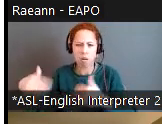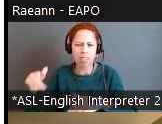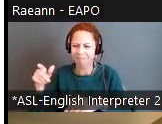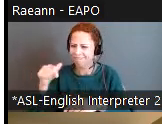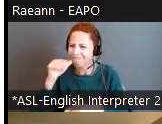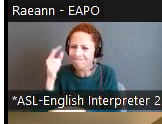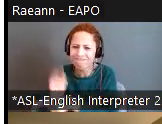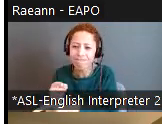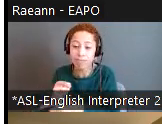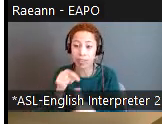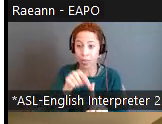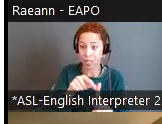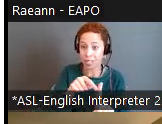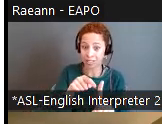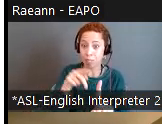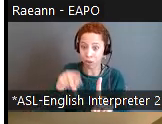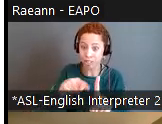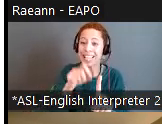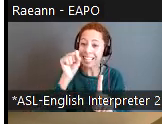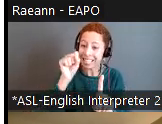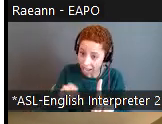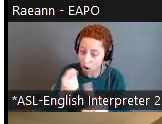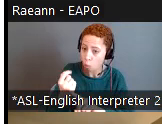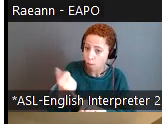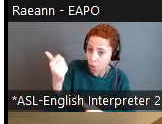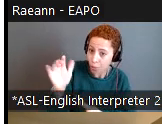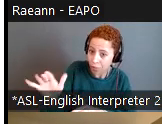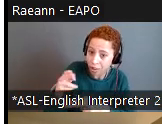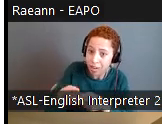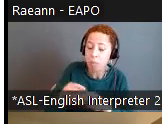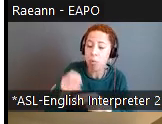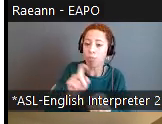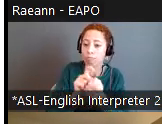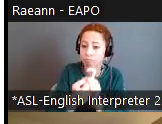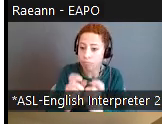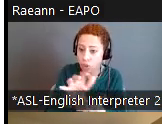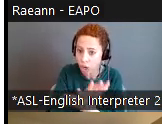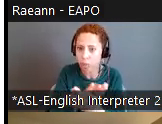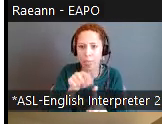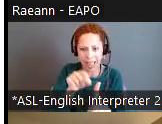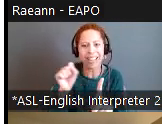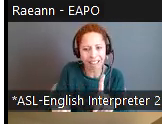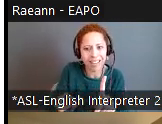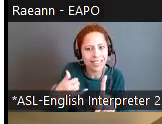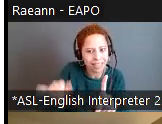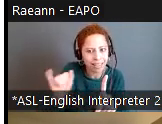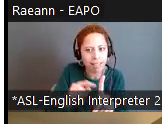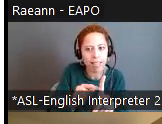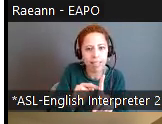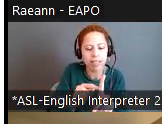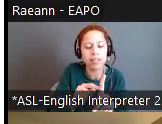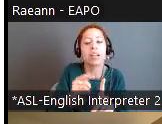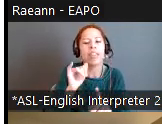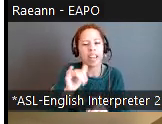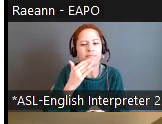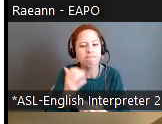of revoking the document, it can be revoked or a new document can be made. And that's usually a good time to see a lawyer because the